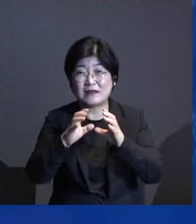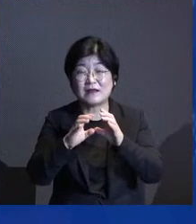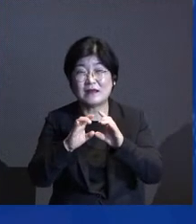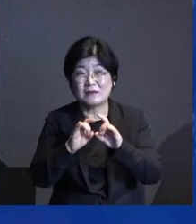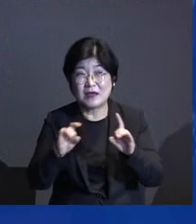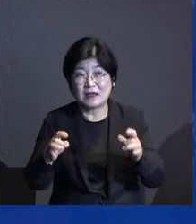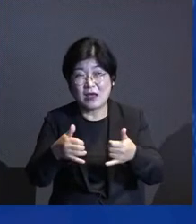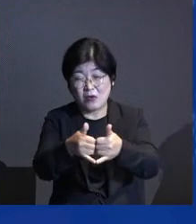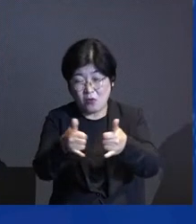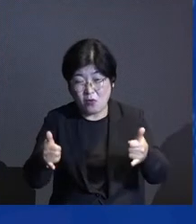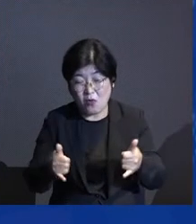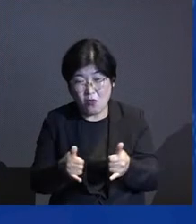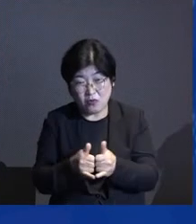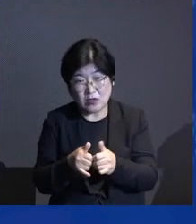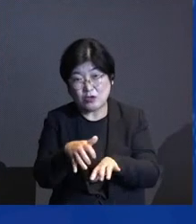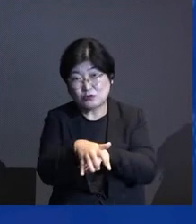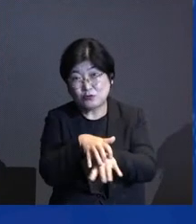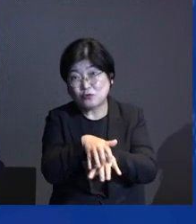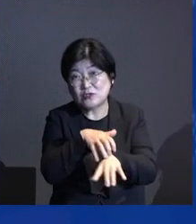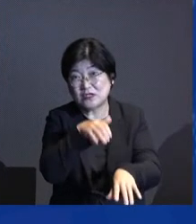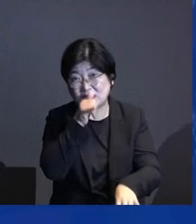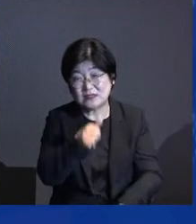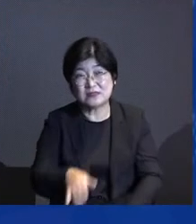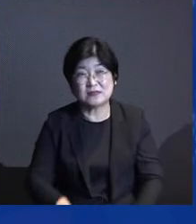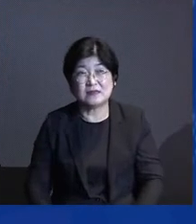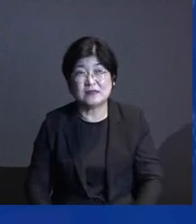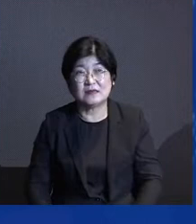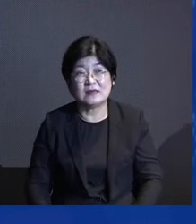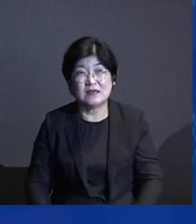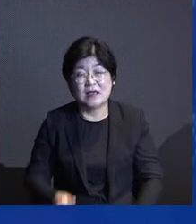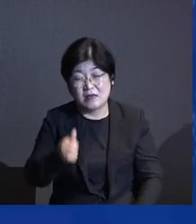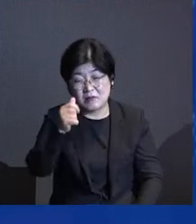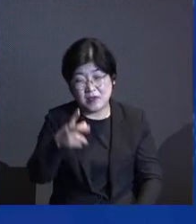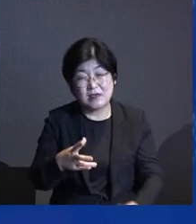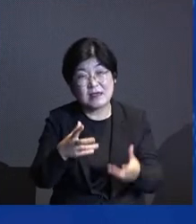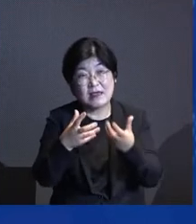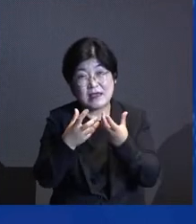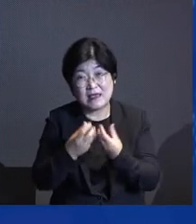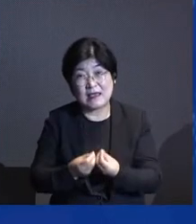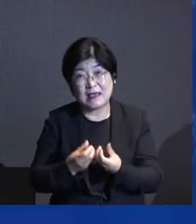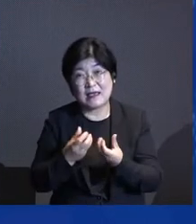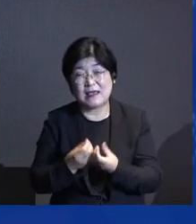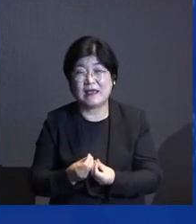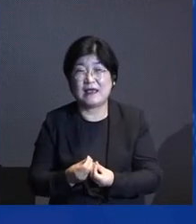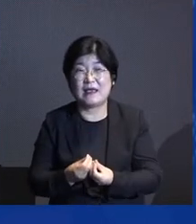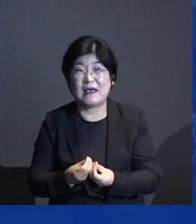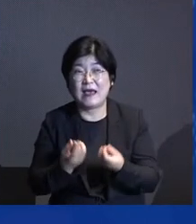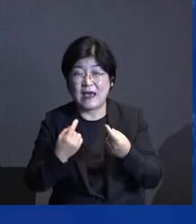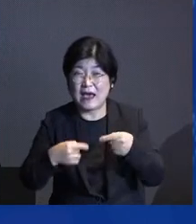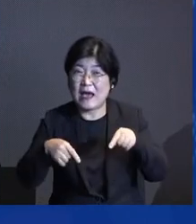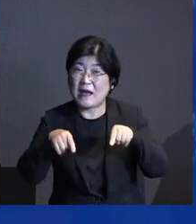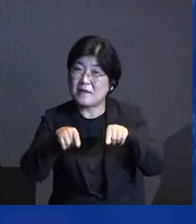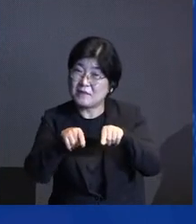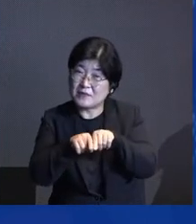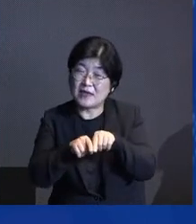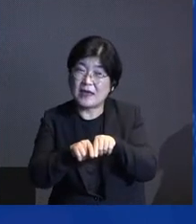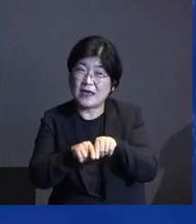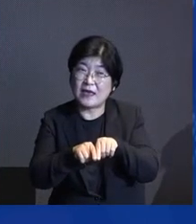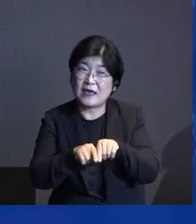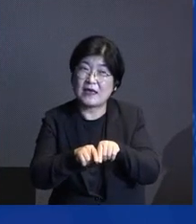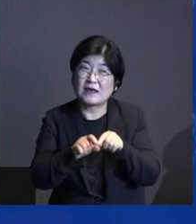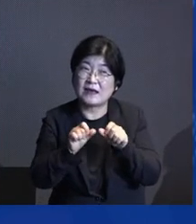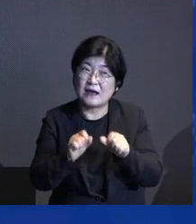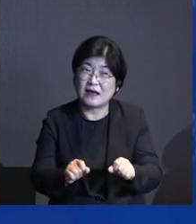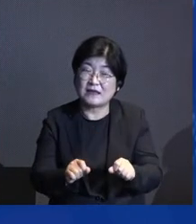about some examples for kind of the theme of getting together and connecting with other